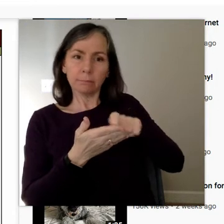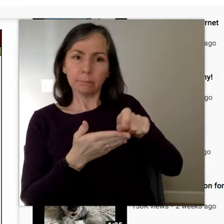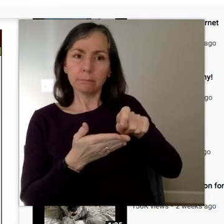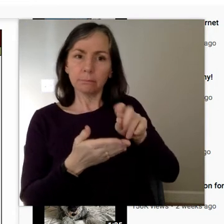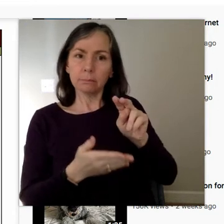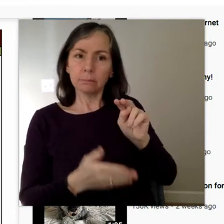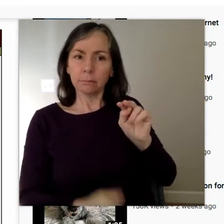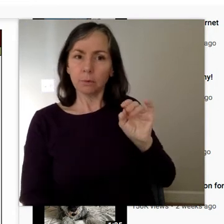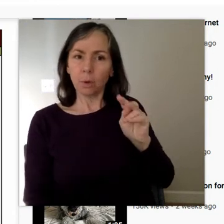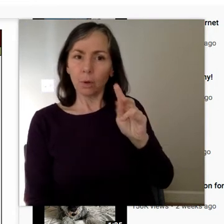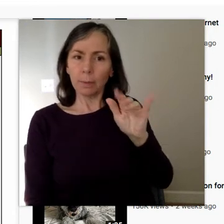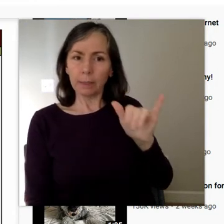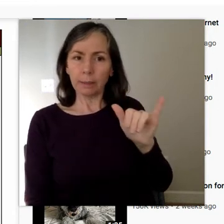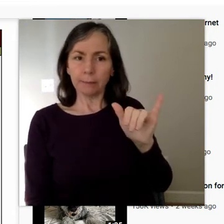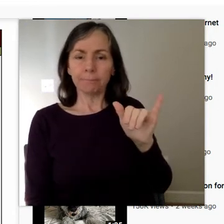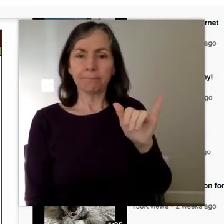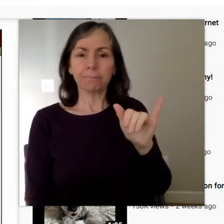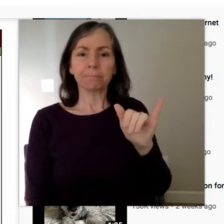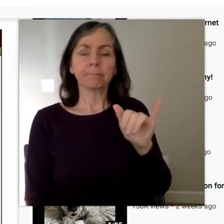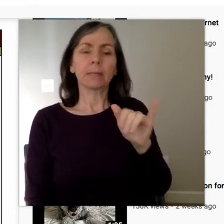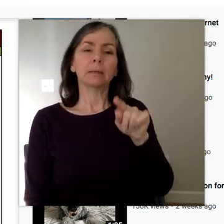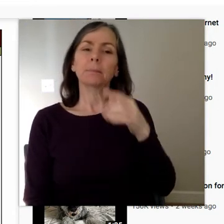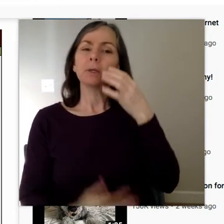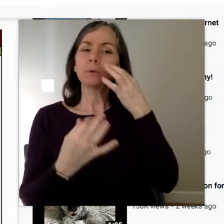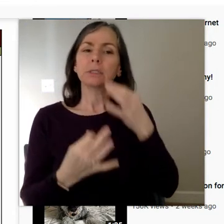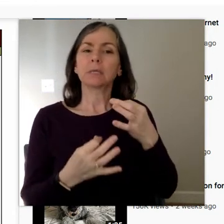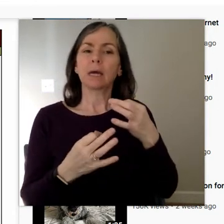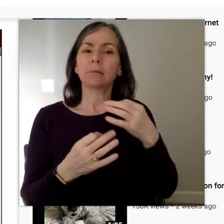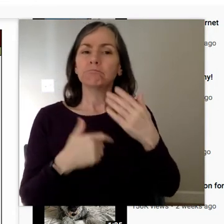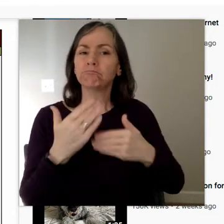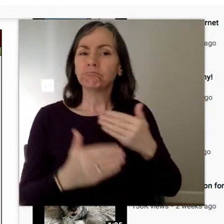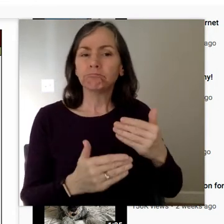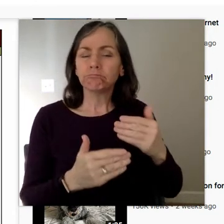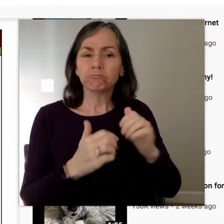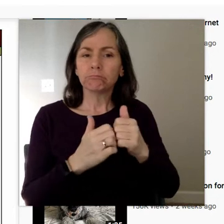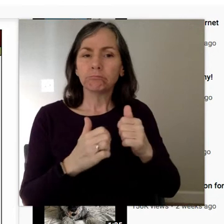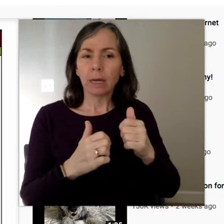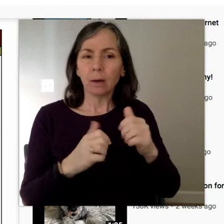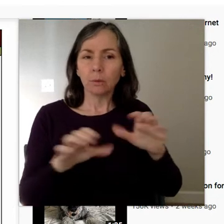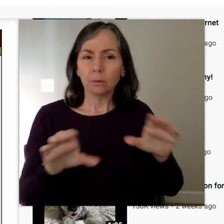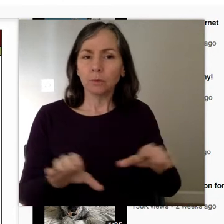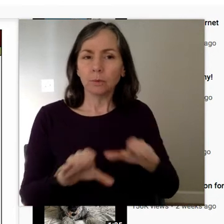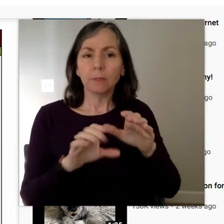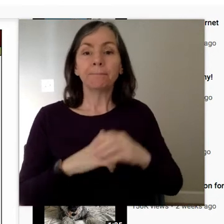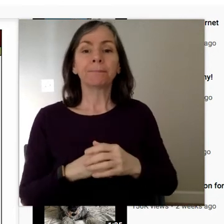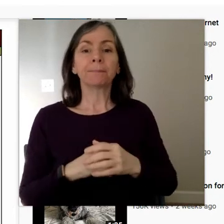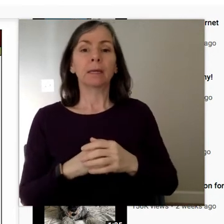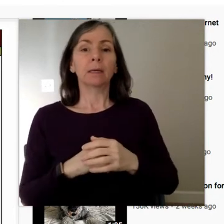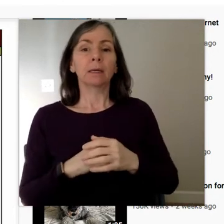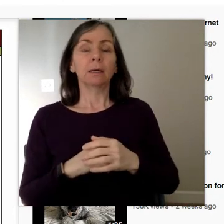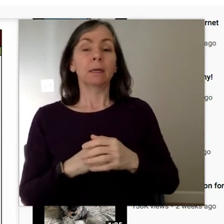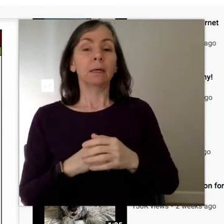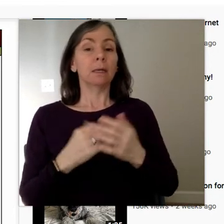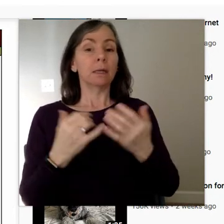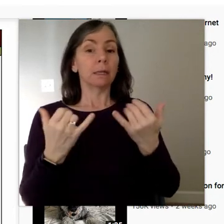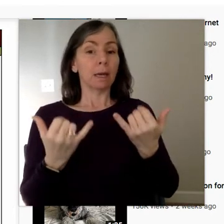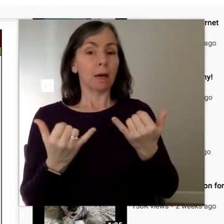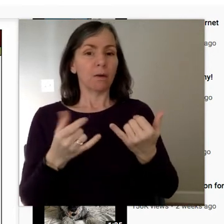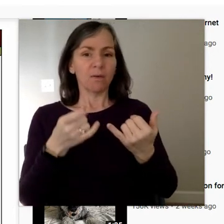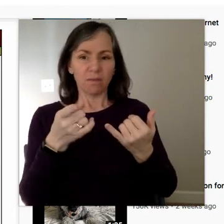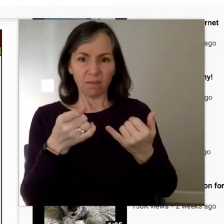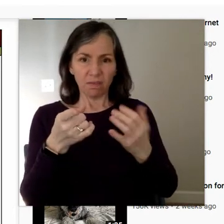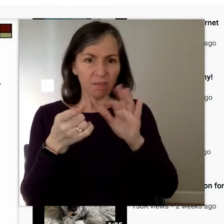because I'm just going to whip through these 6 pieces of evidence. So here's this intro slide. You can see all these are fossils,